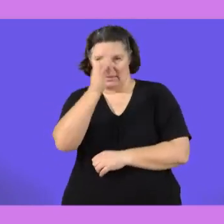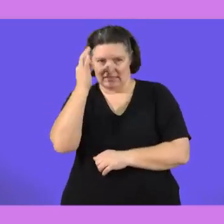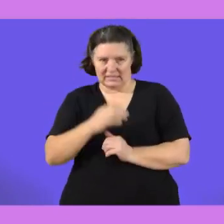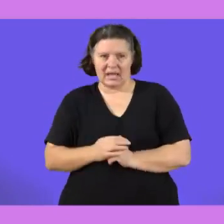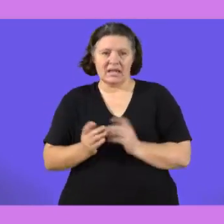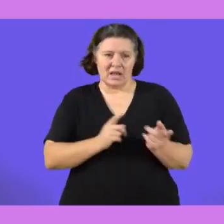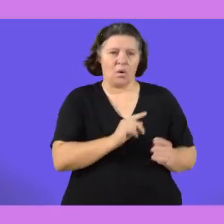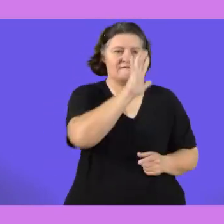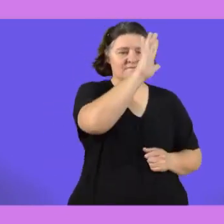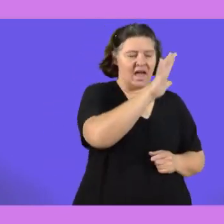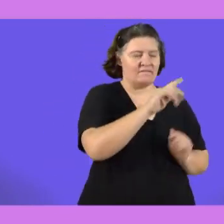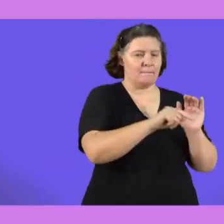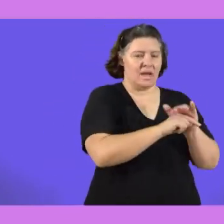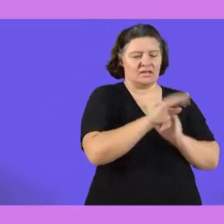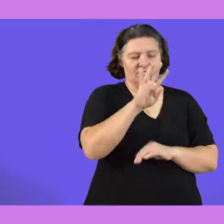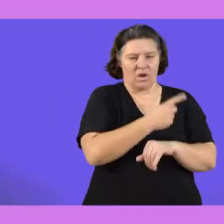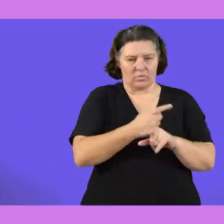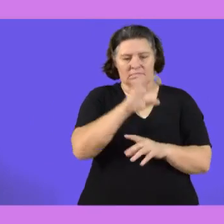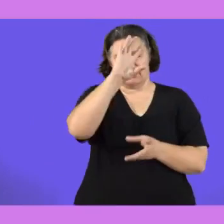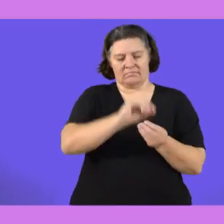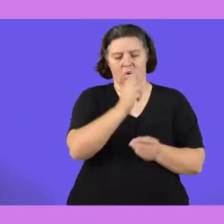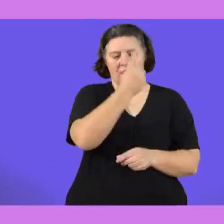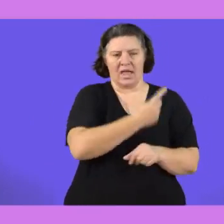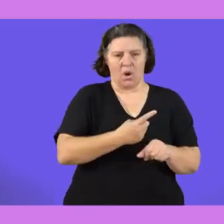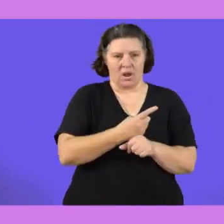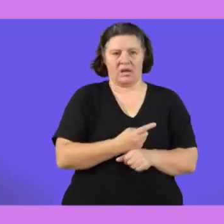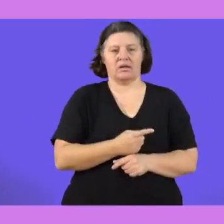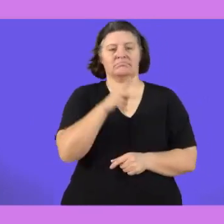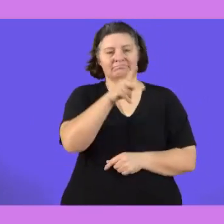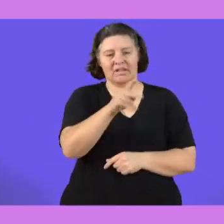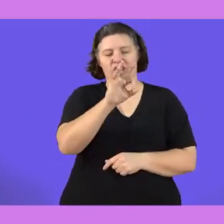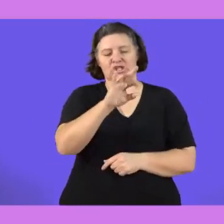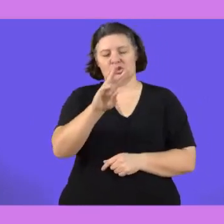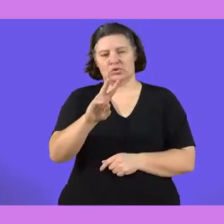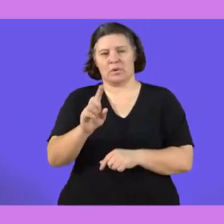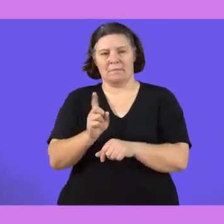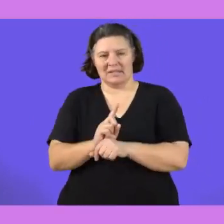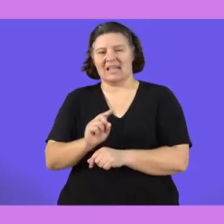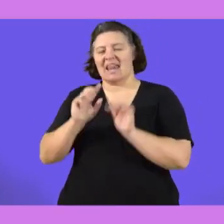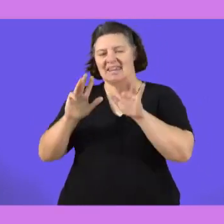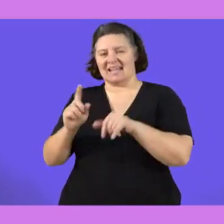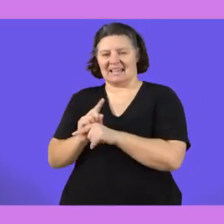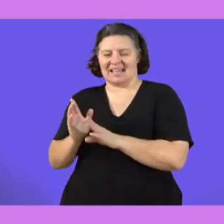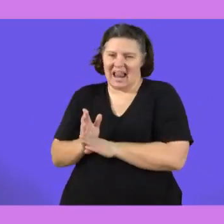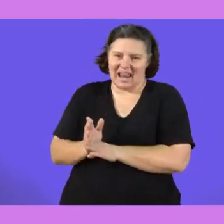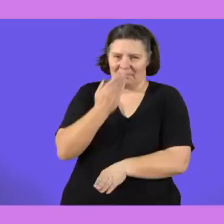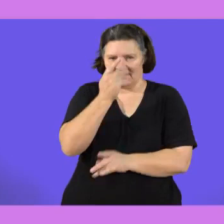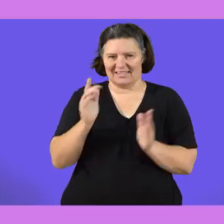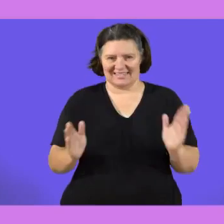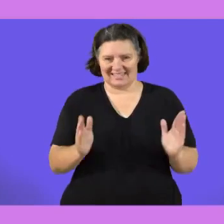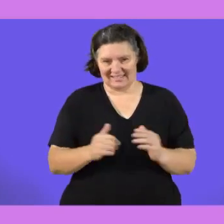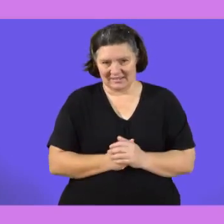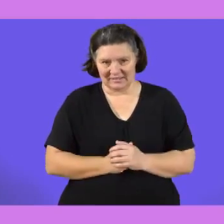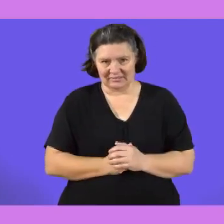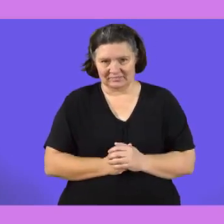hours, that will give you 1 hour. So in total, 1 hour, 32 minutes, and 9 seconds elapsed in this